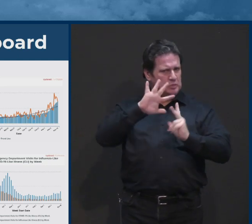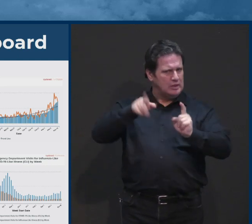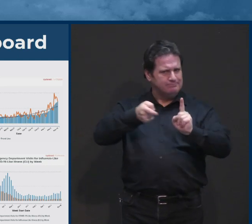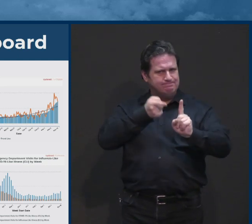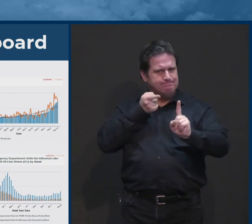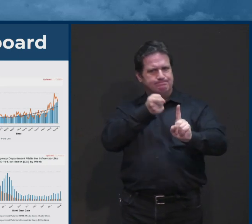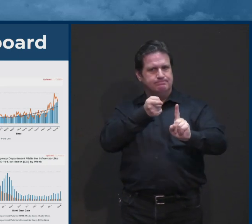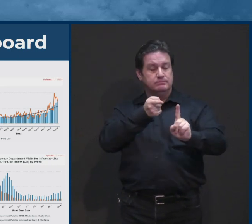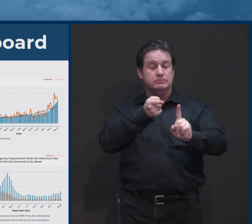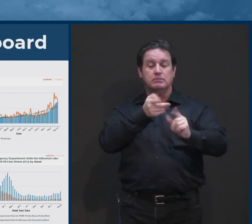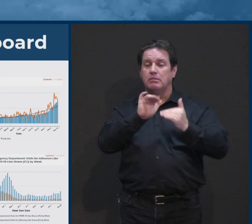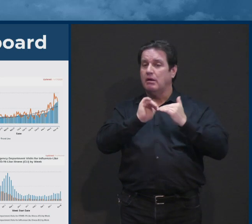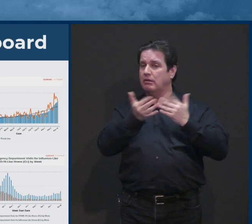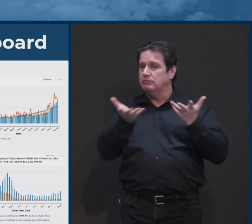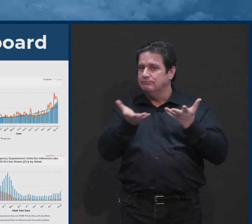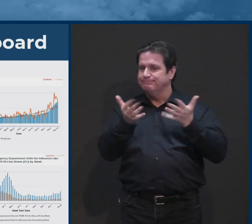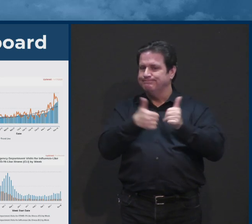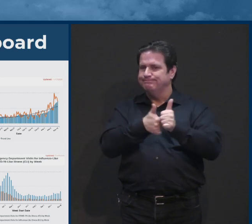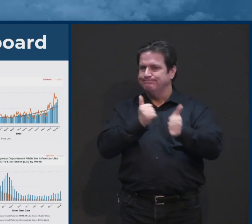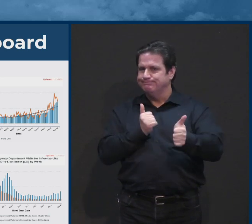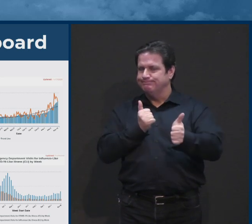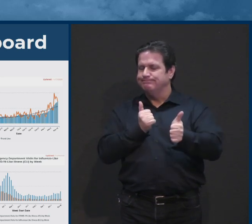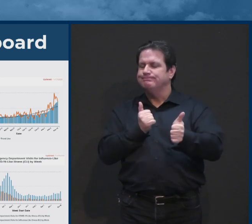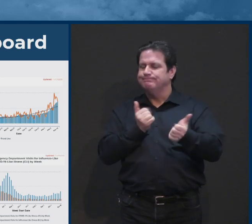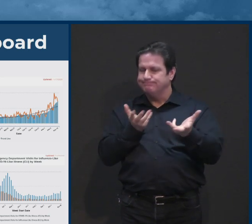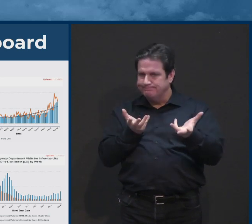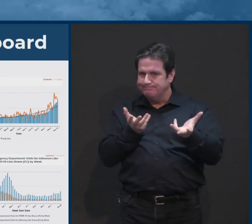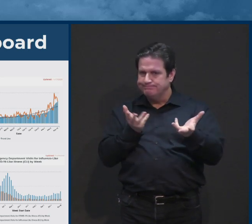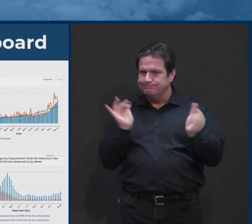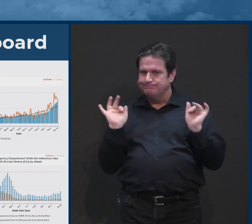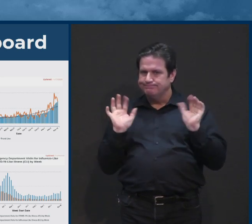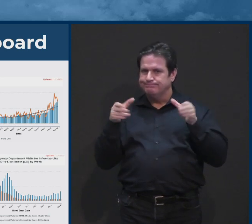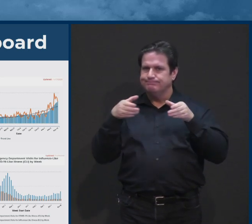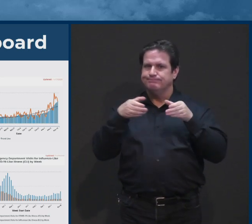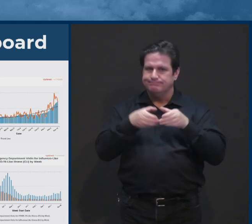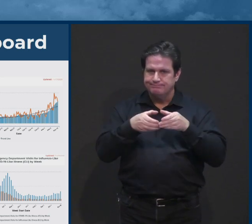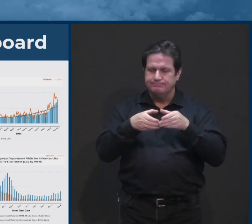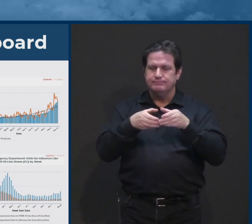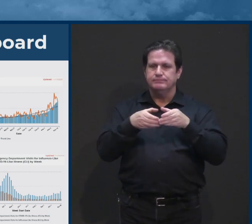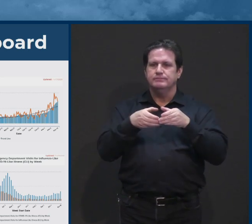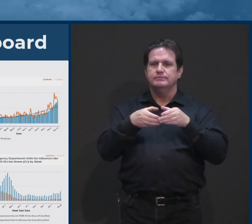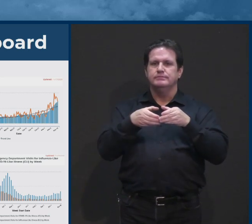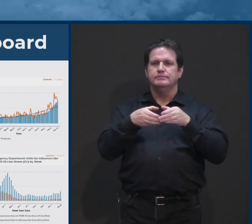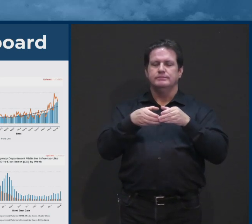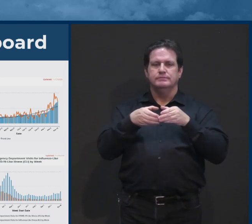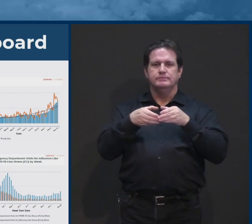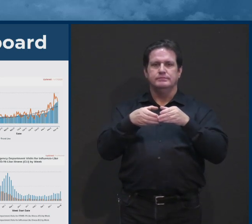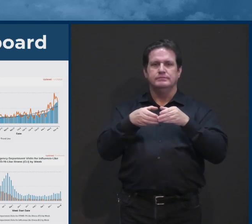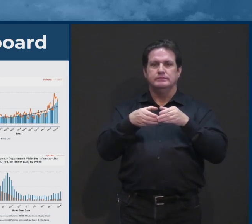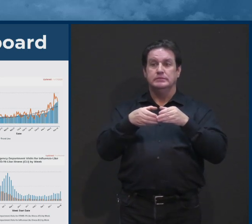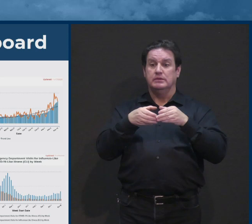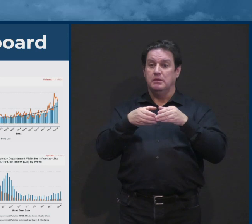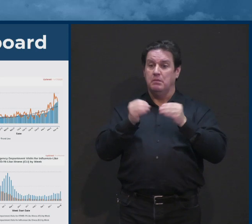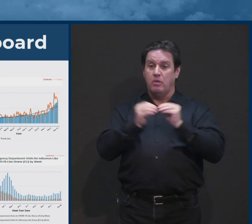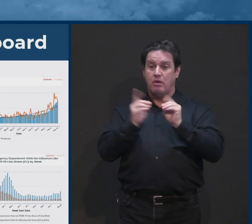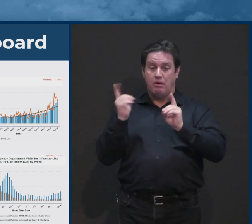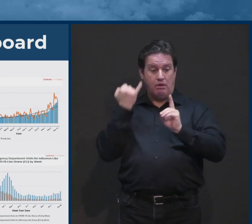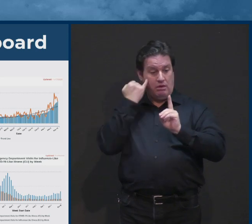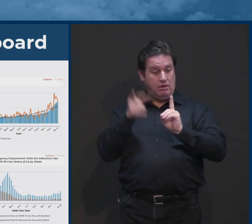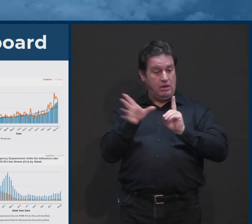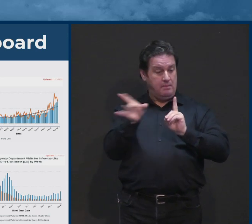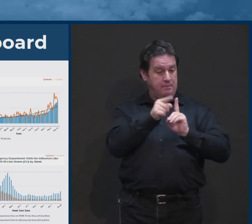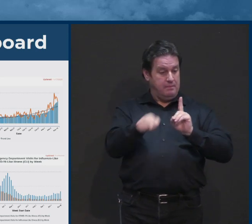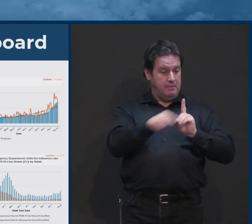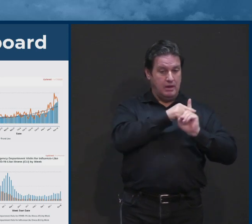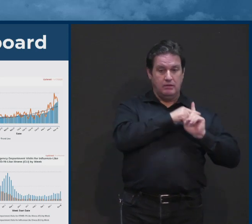way to do that is to avoid coming in contact, increasing the probability